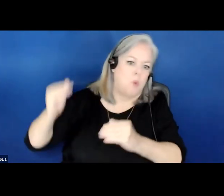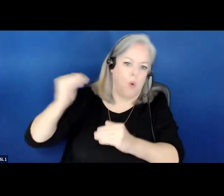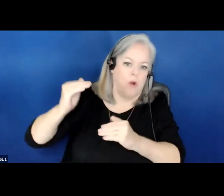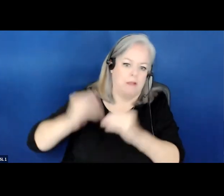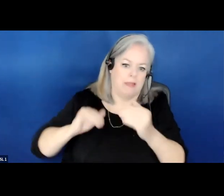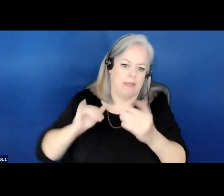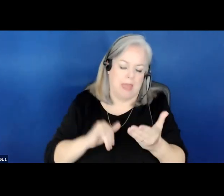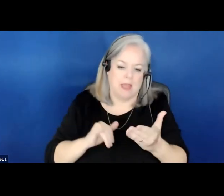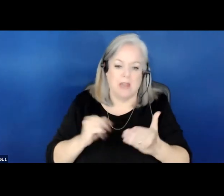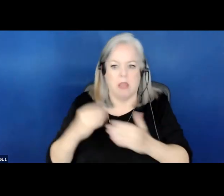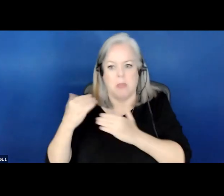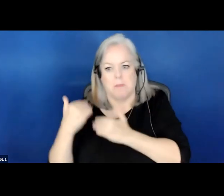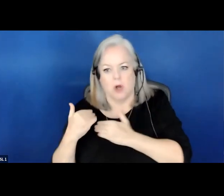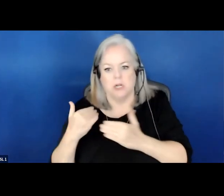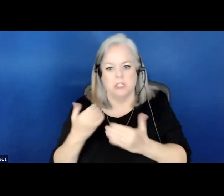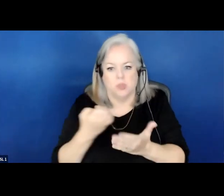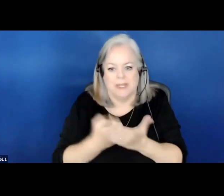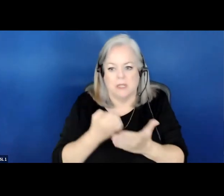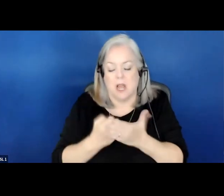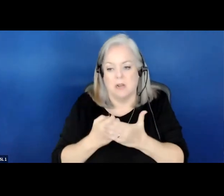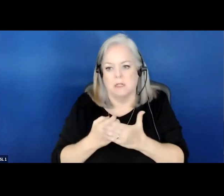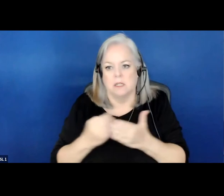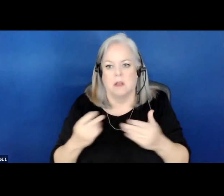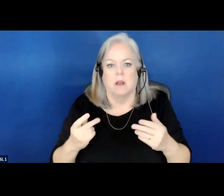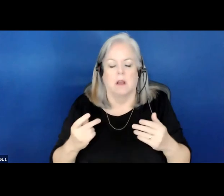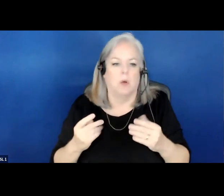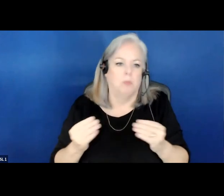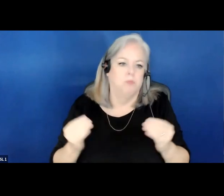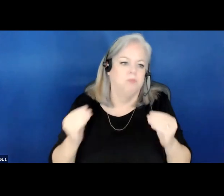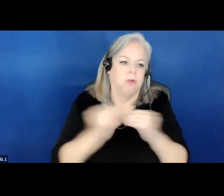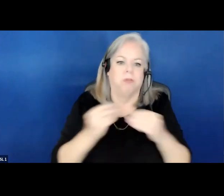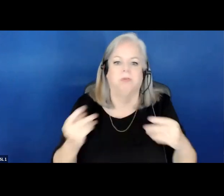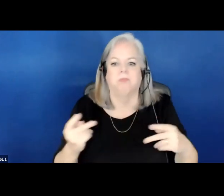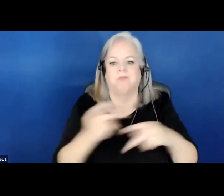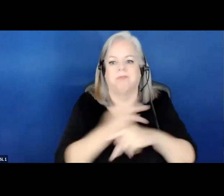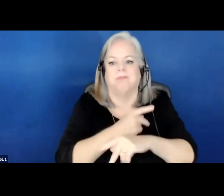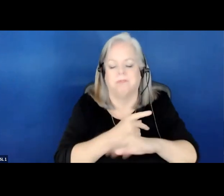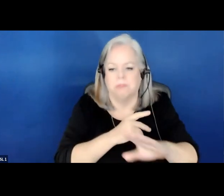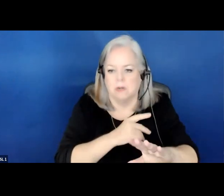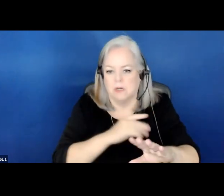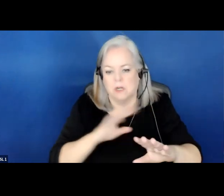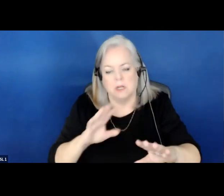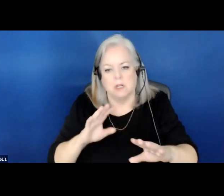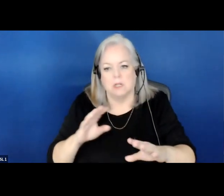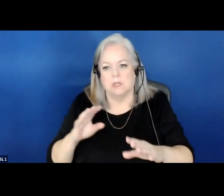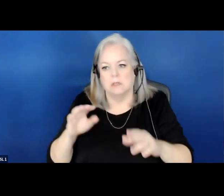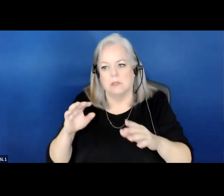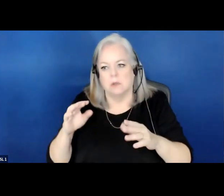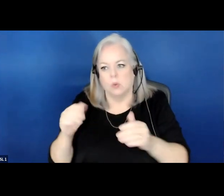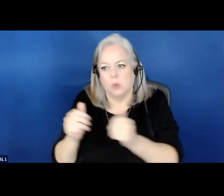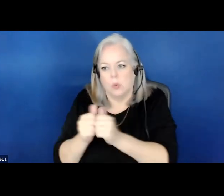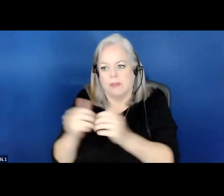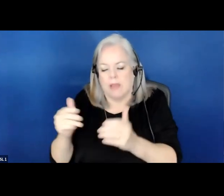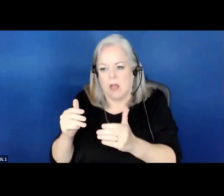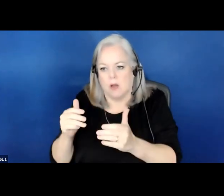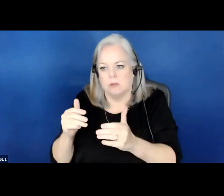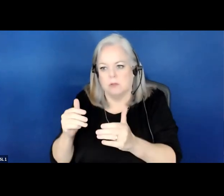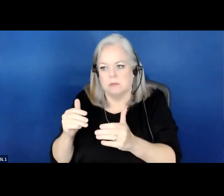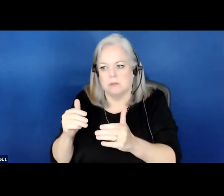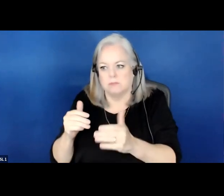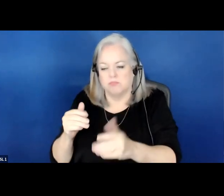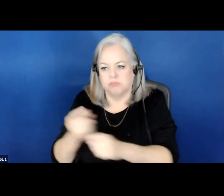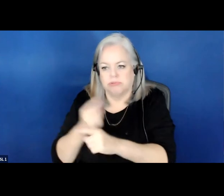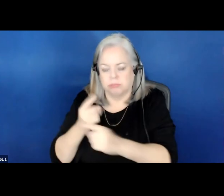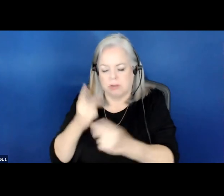from the health conditions resulting from a lack of vision coverage and the costs of